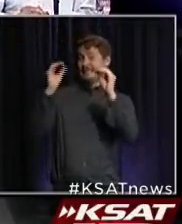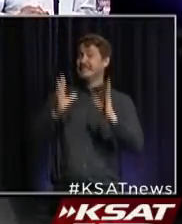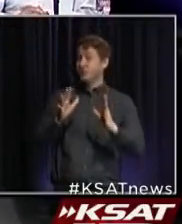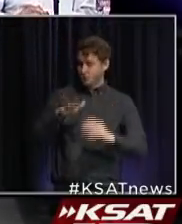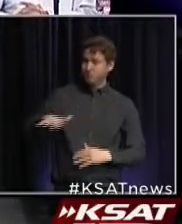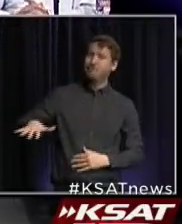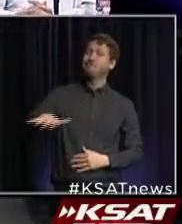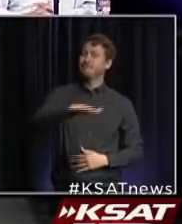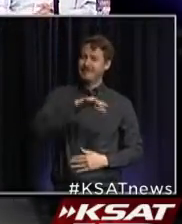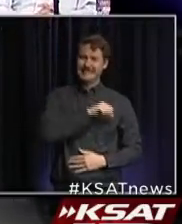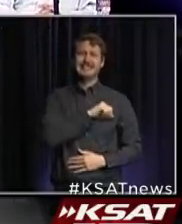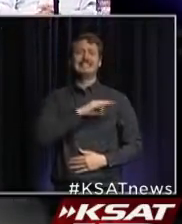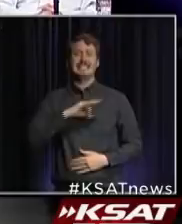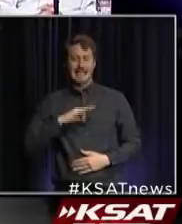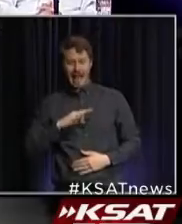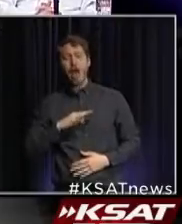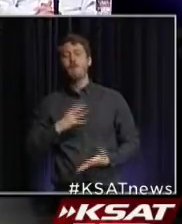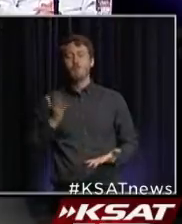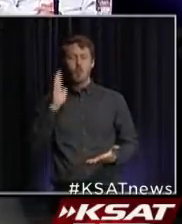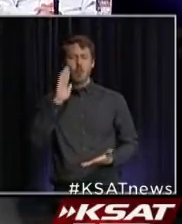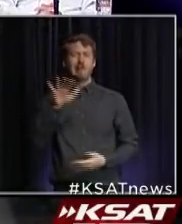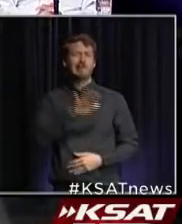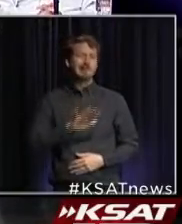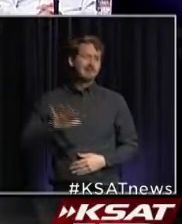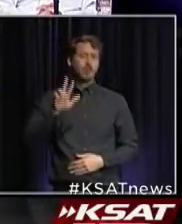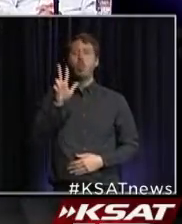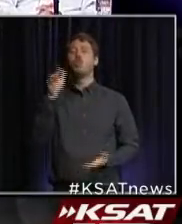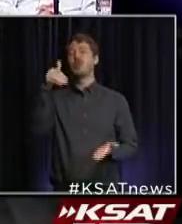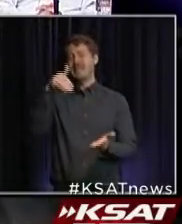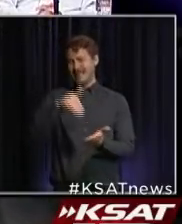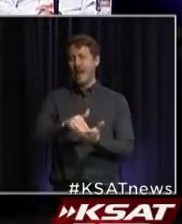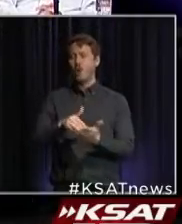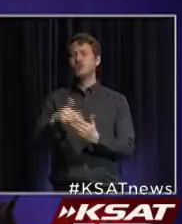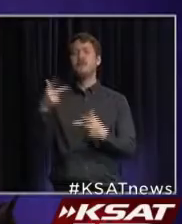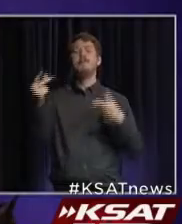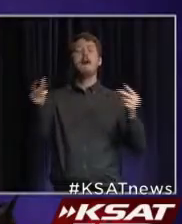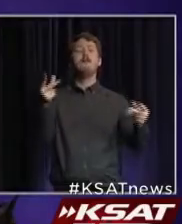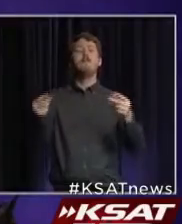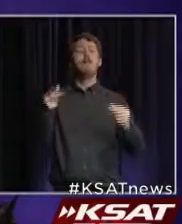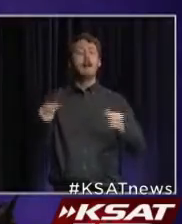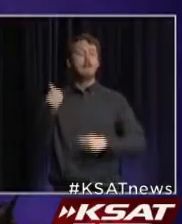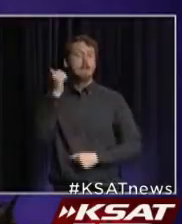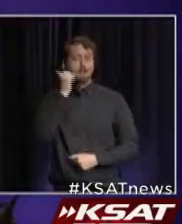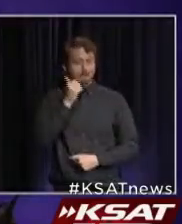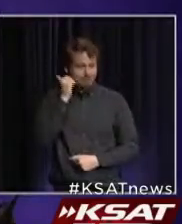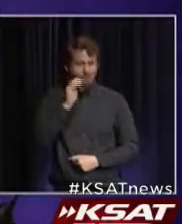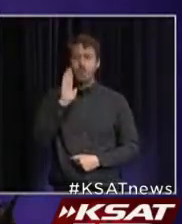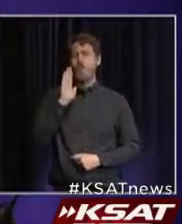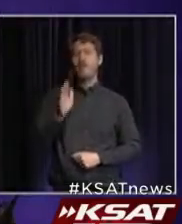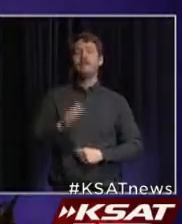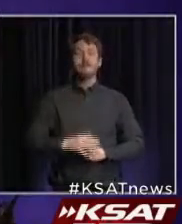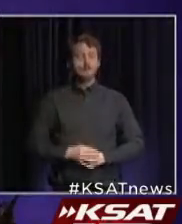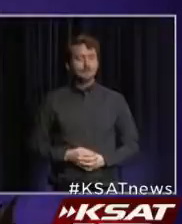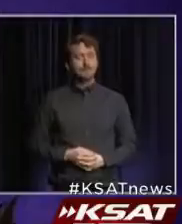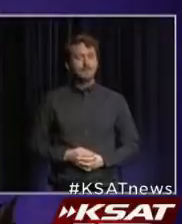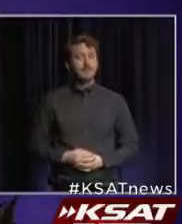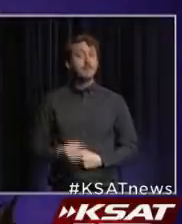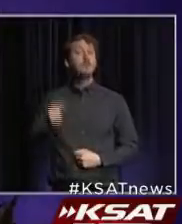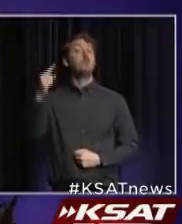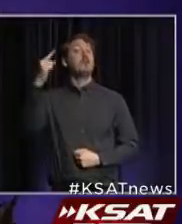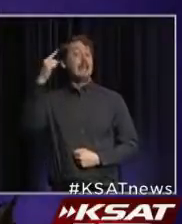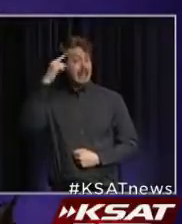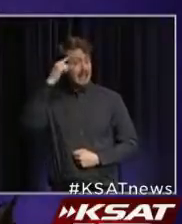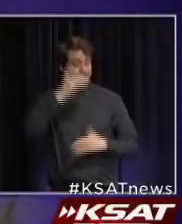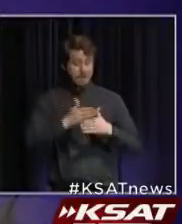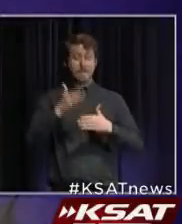school personnel. It's probably going to run about 3,000 or so a day. And we think we'll be through with all of it